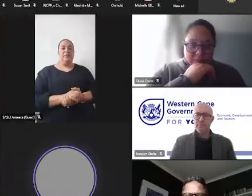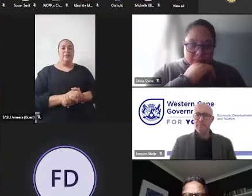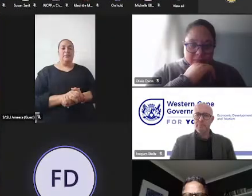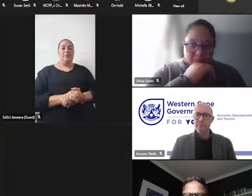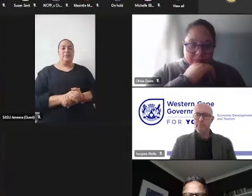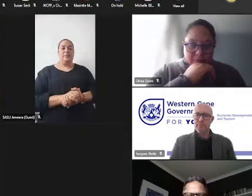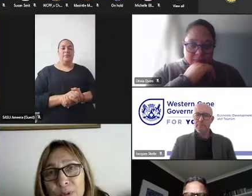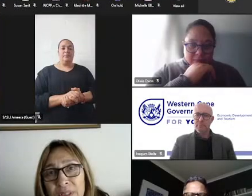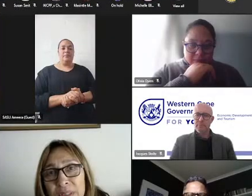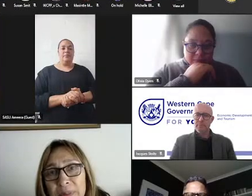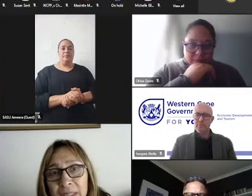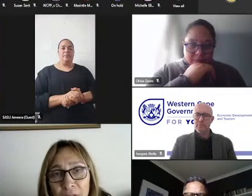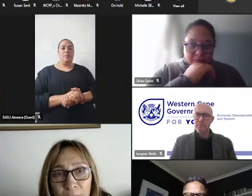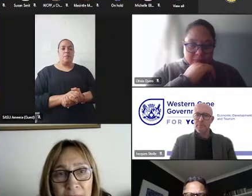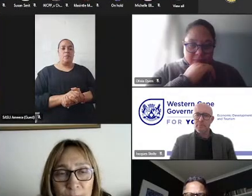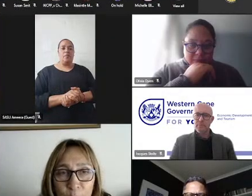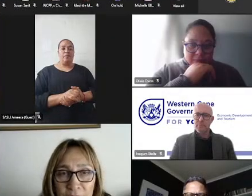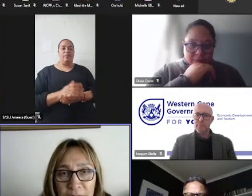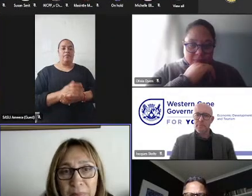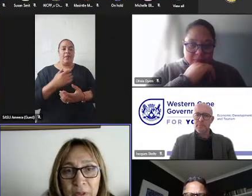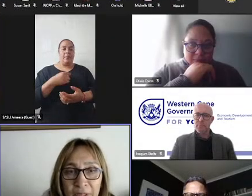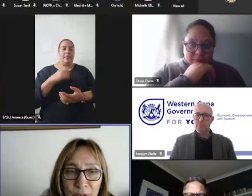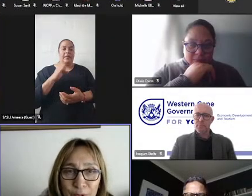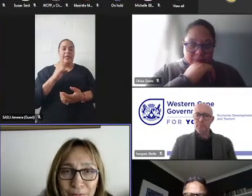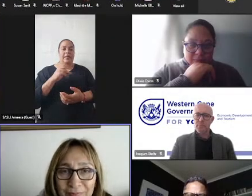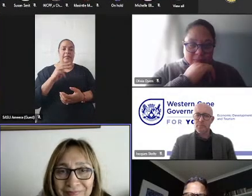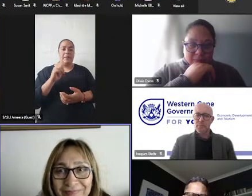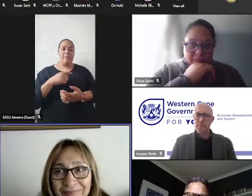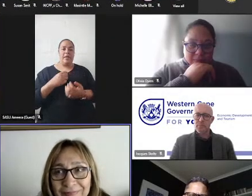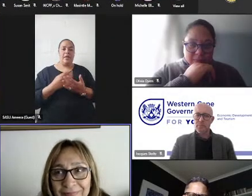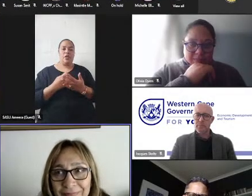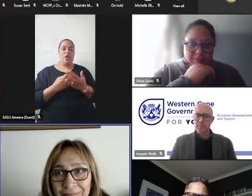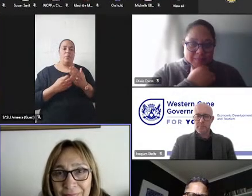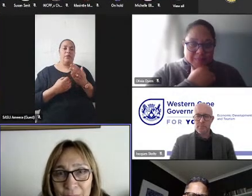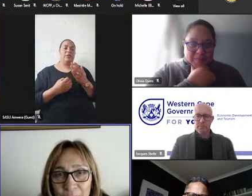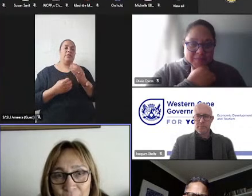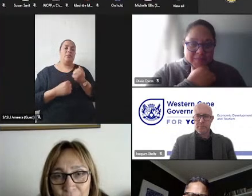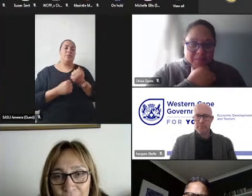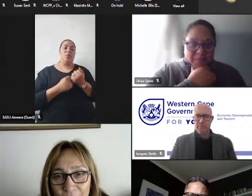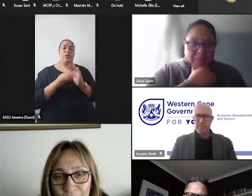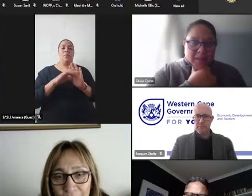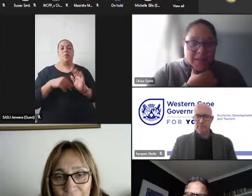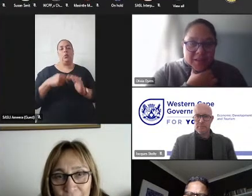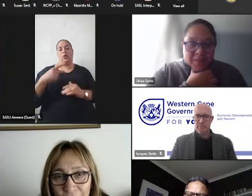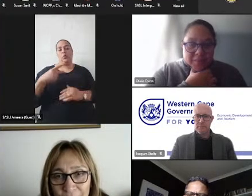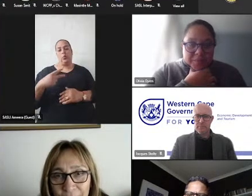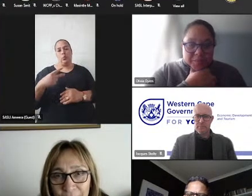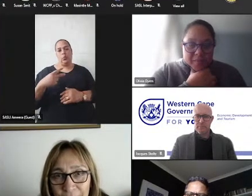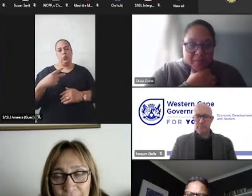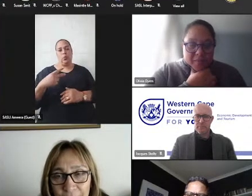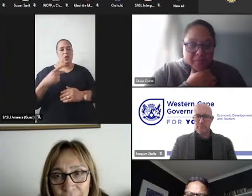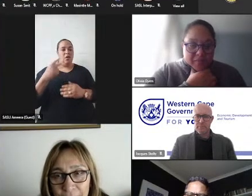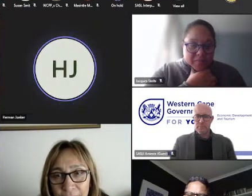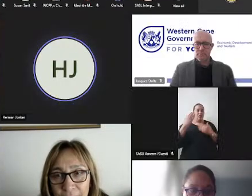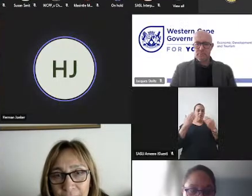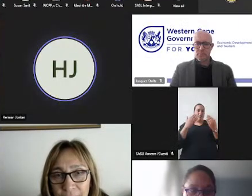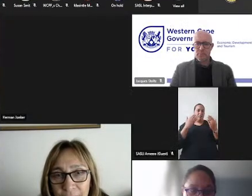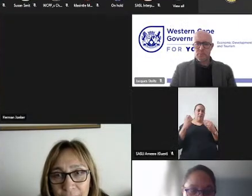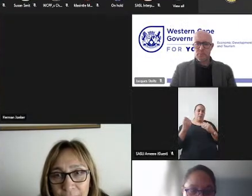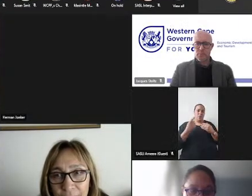Good afternoon, Faye Darcy, Municipal Economic Support in Program 2. Good afternoon, Herman